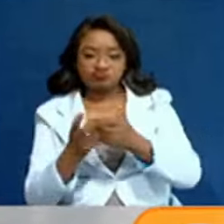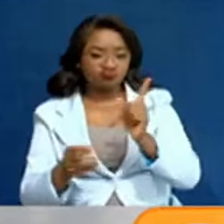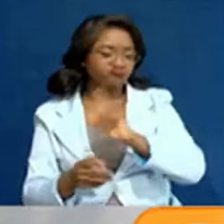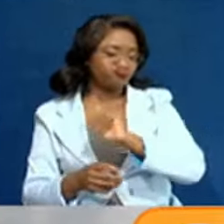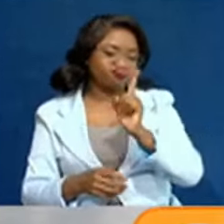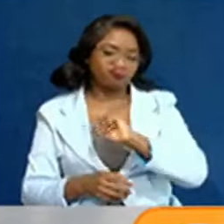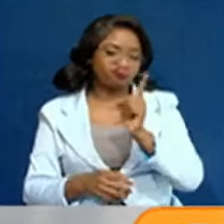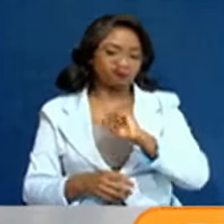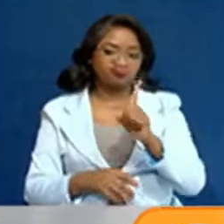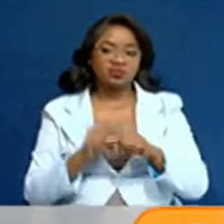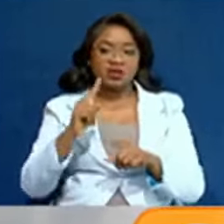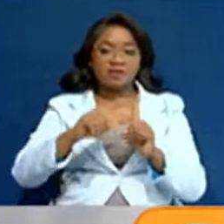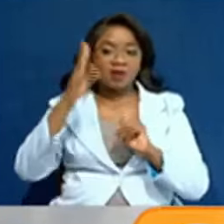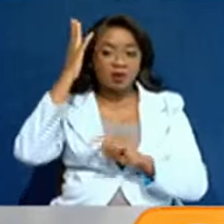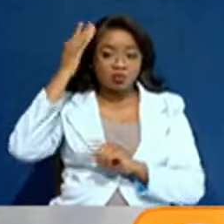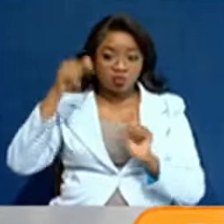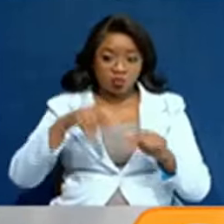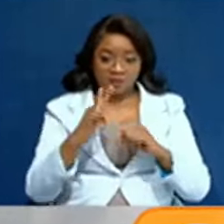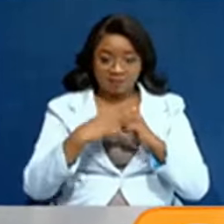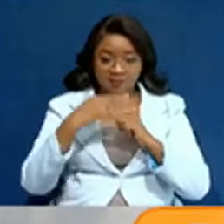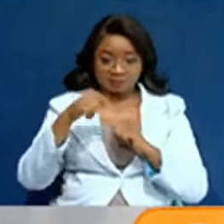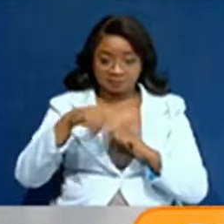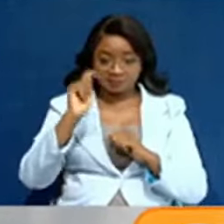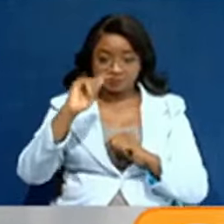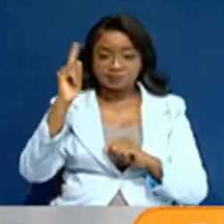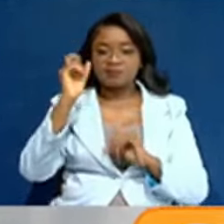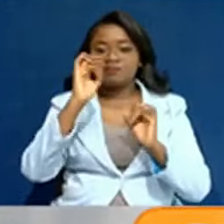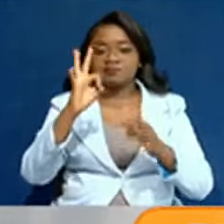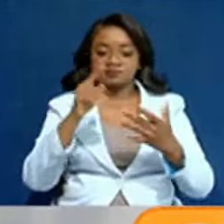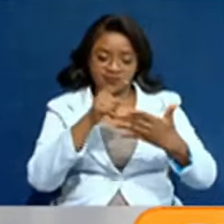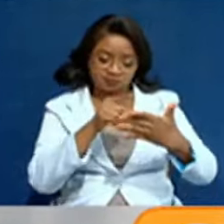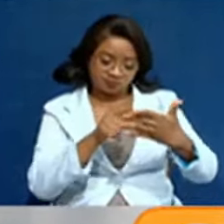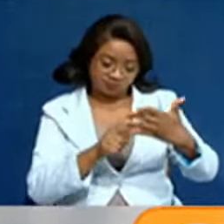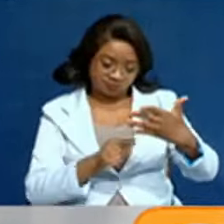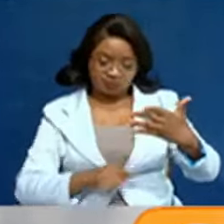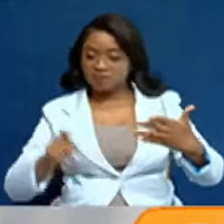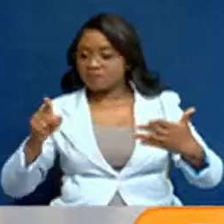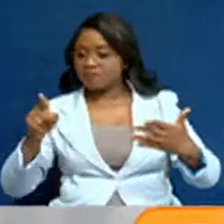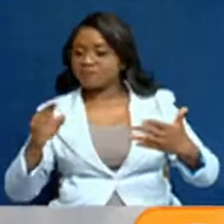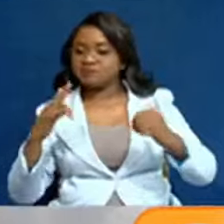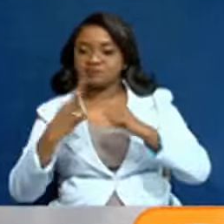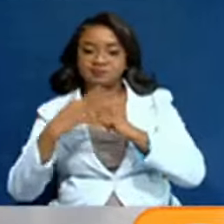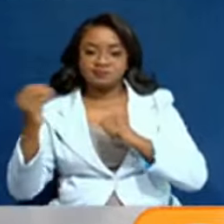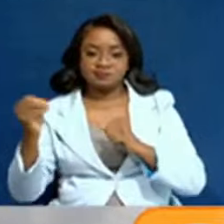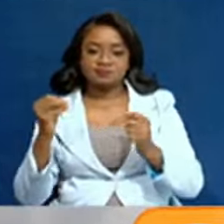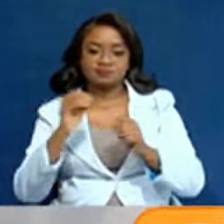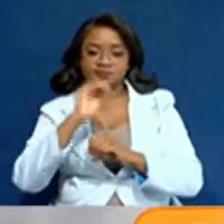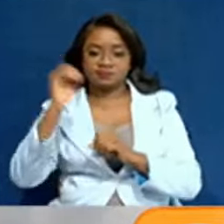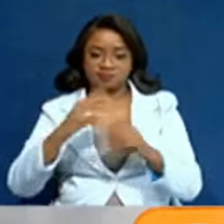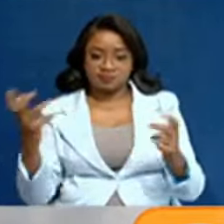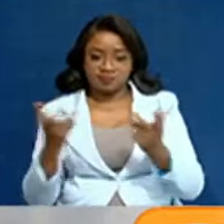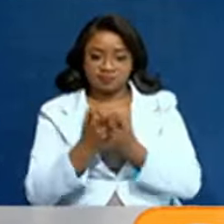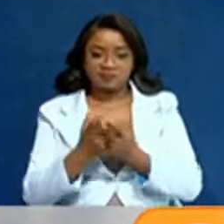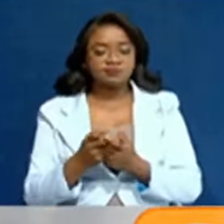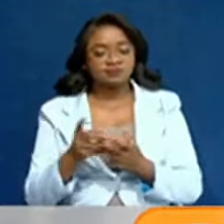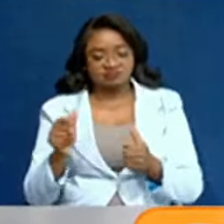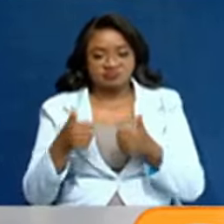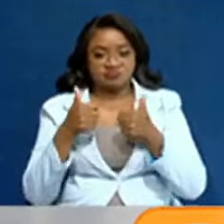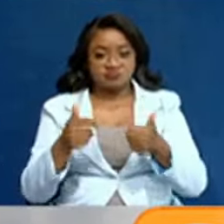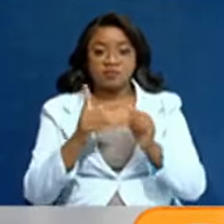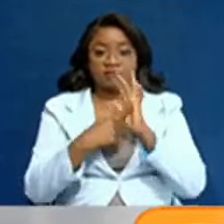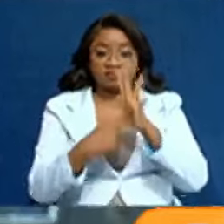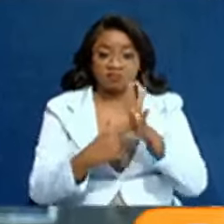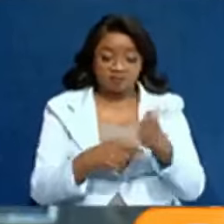Kenya, it's a first class. Mm-hmm. And so, for example, in the report of the Senate, Eldoret does not have a museum. And so we